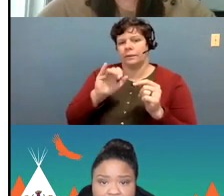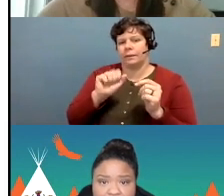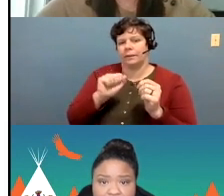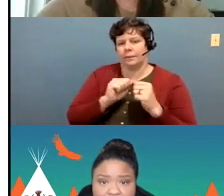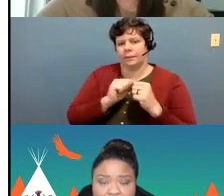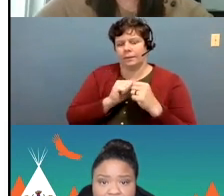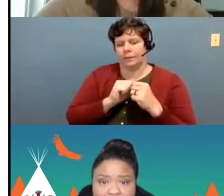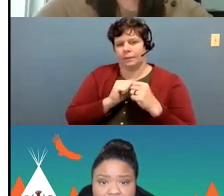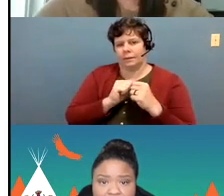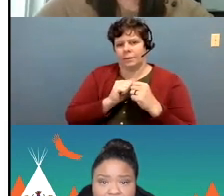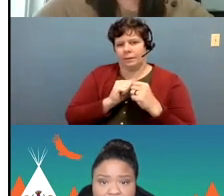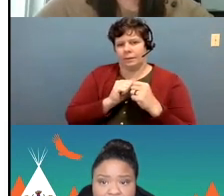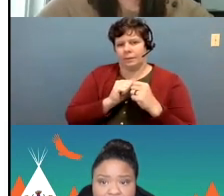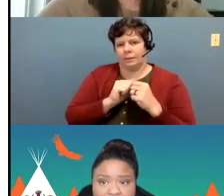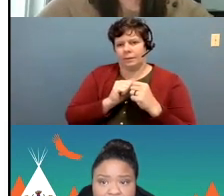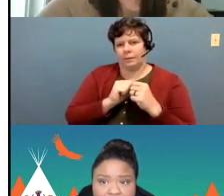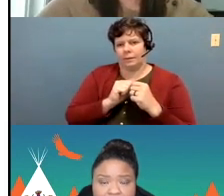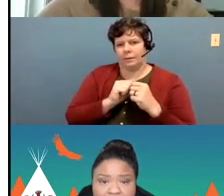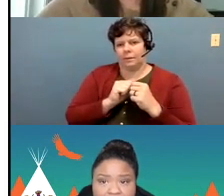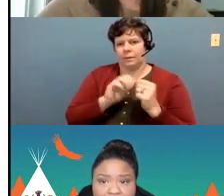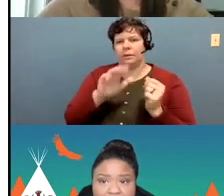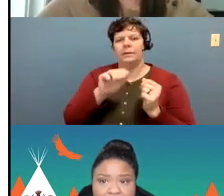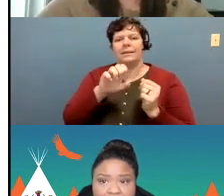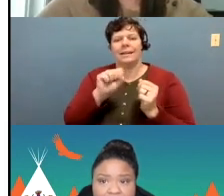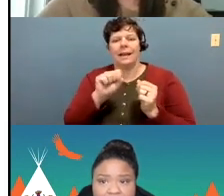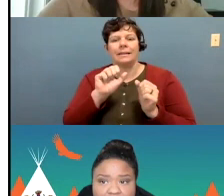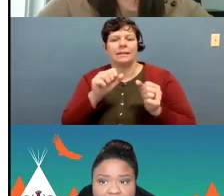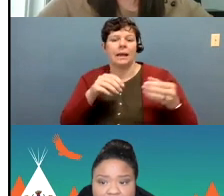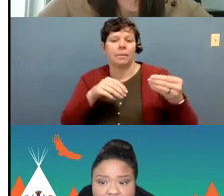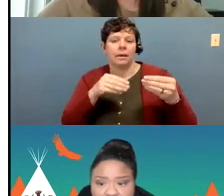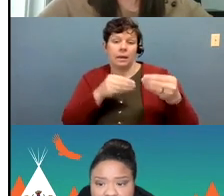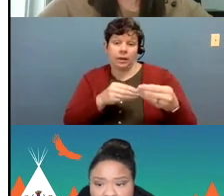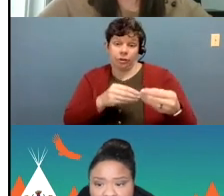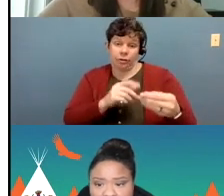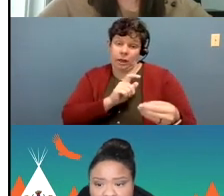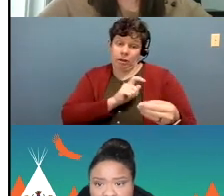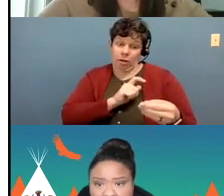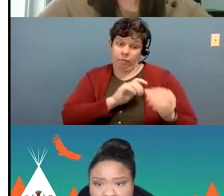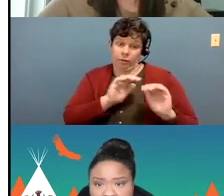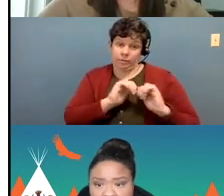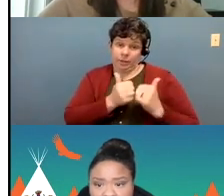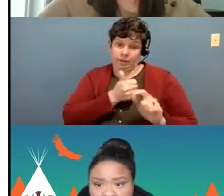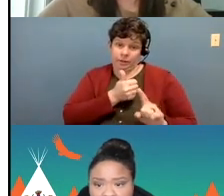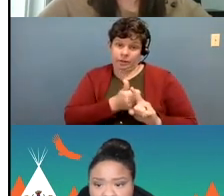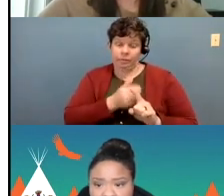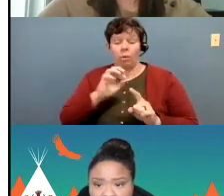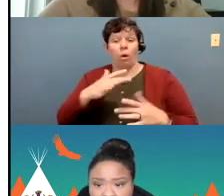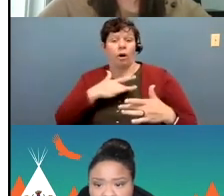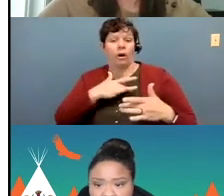And we get the information. So cases, like I said, can be entered by the law enforcement agency or a concerned citizen